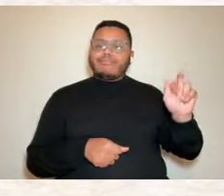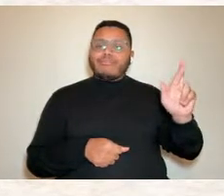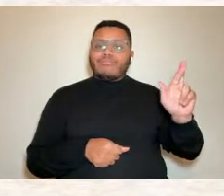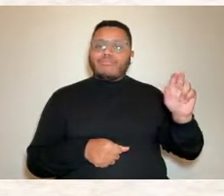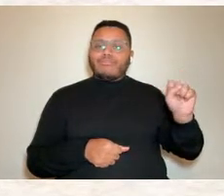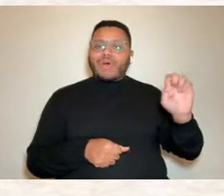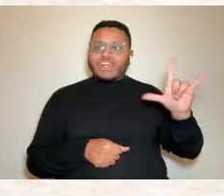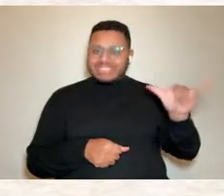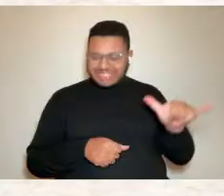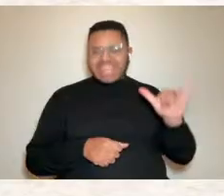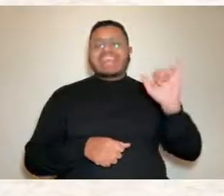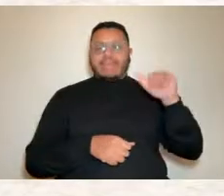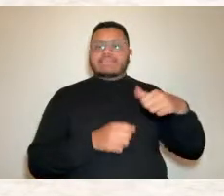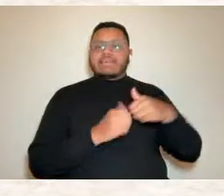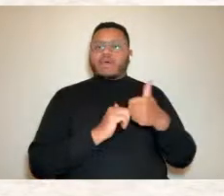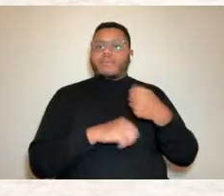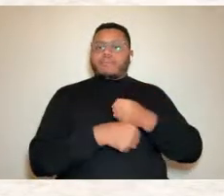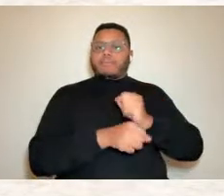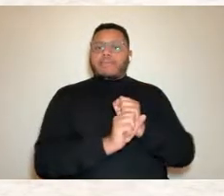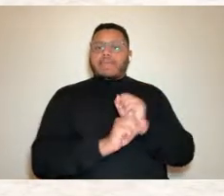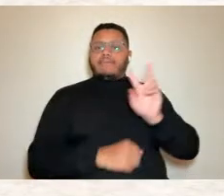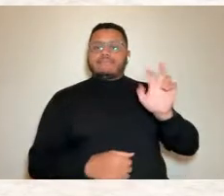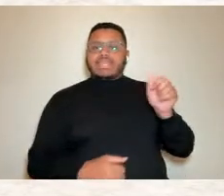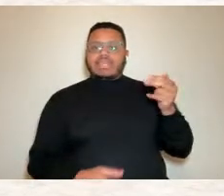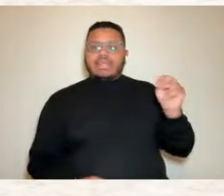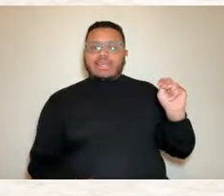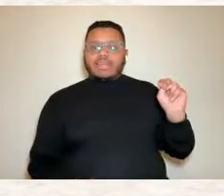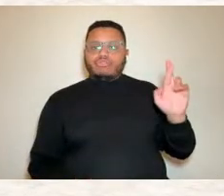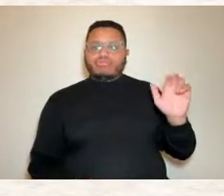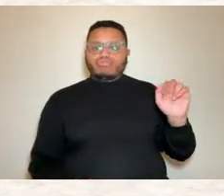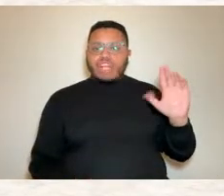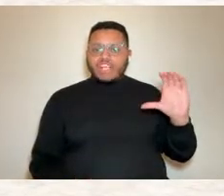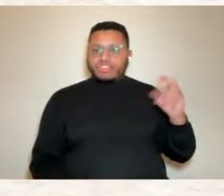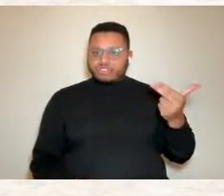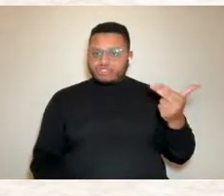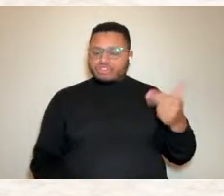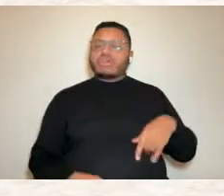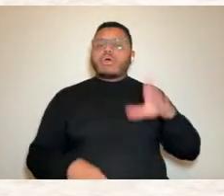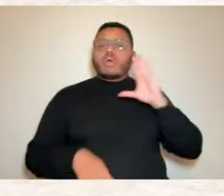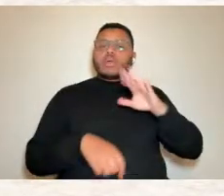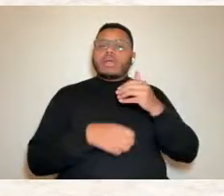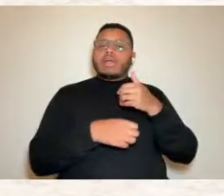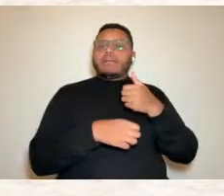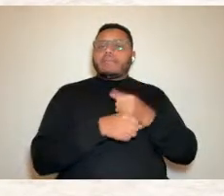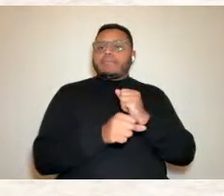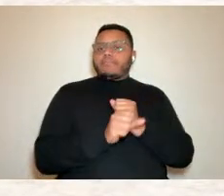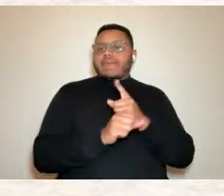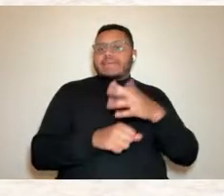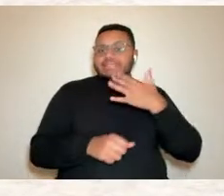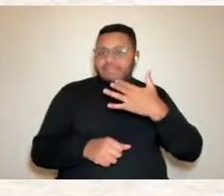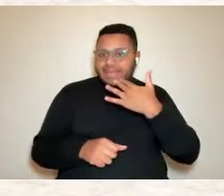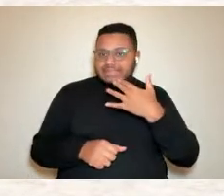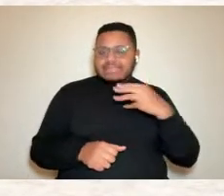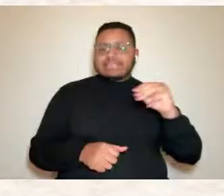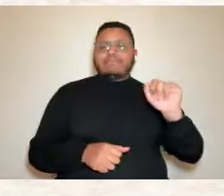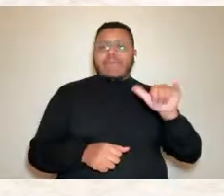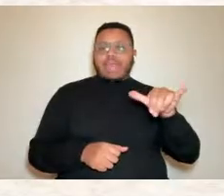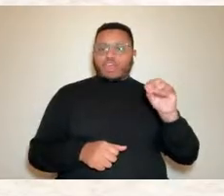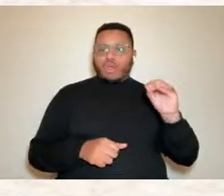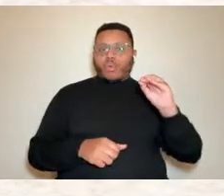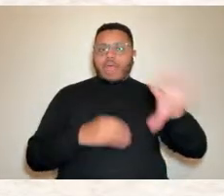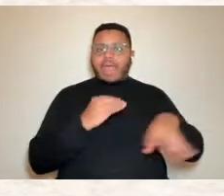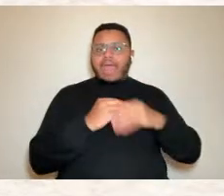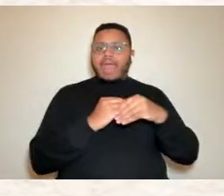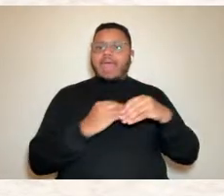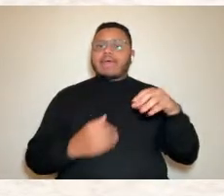vegan ranch. But I'm gonna make a spicy mayo. I'm just gonna add some hot sauce,